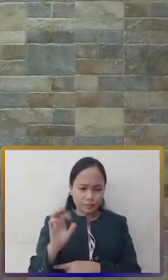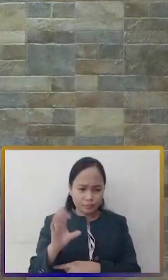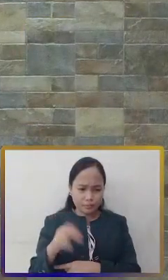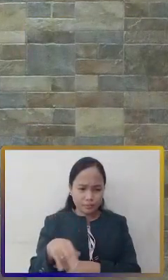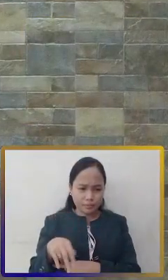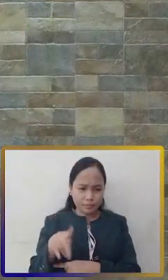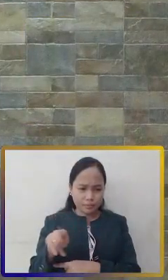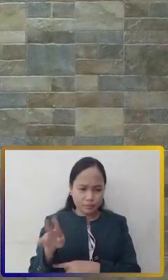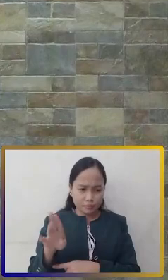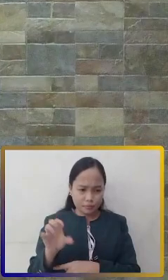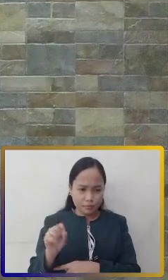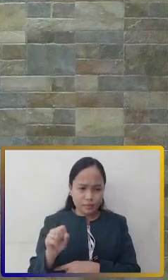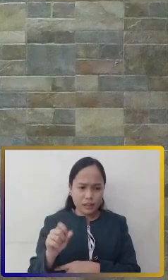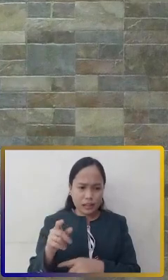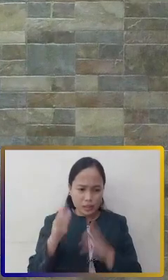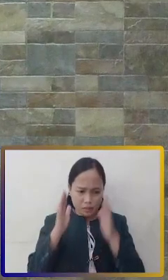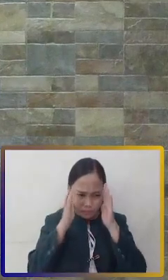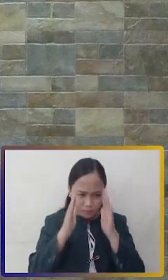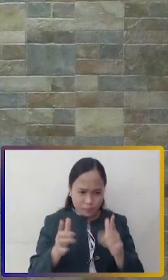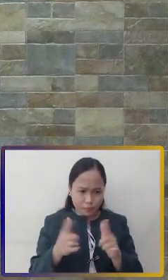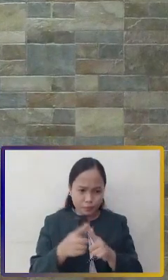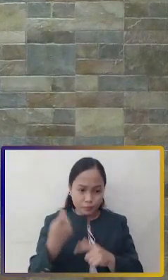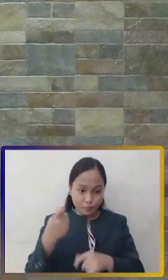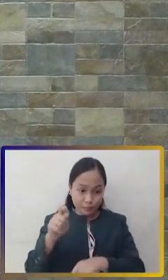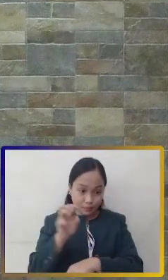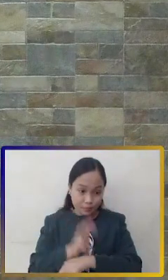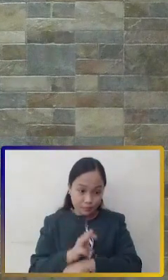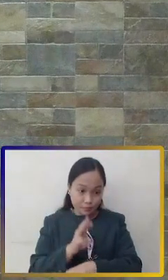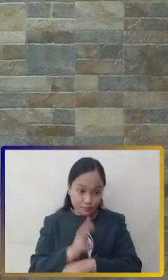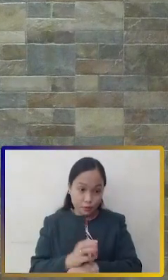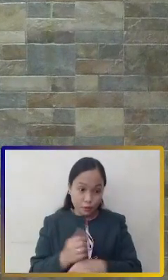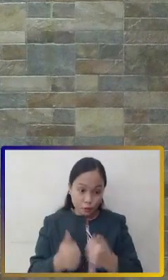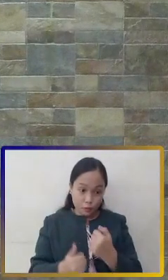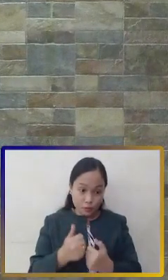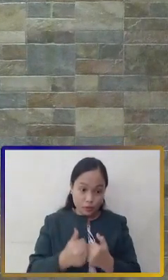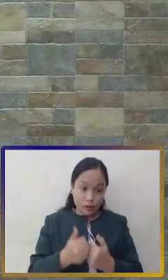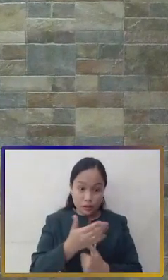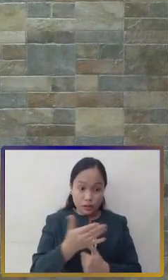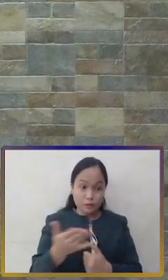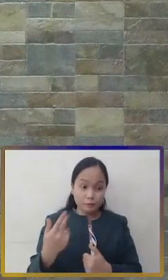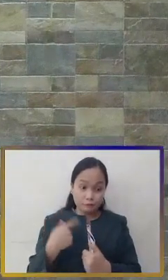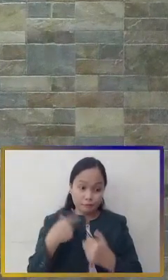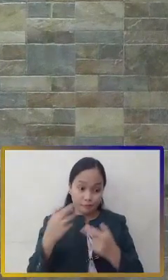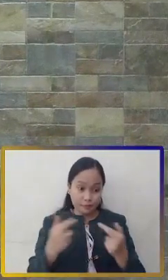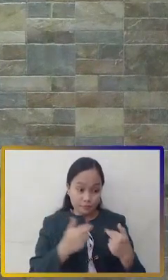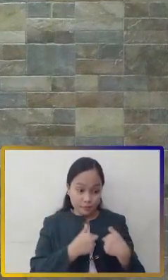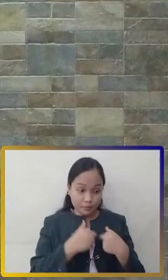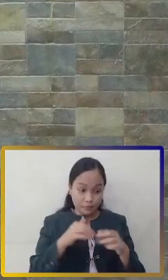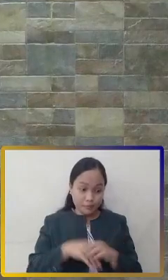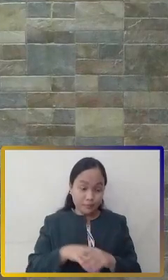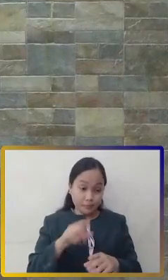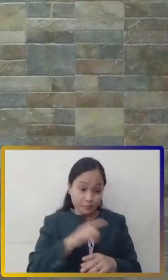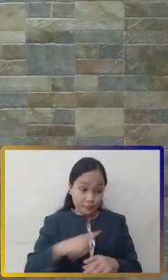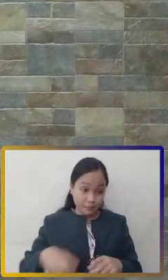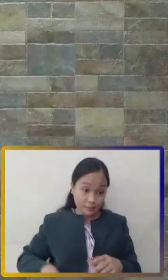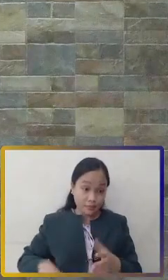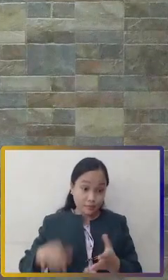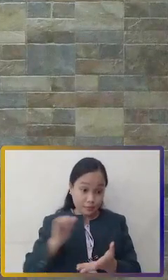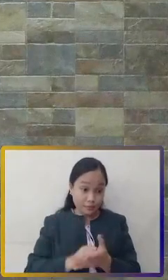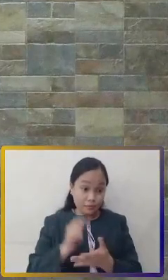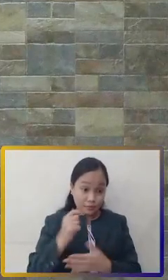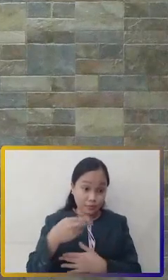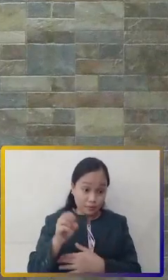take heed to the ministry which thou hast received in the Lord that